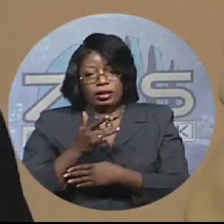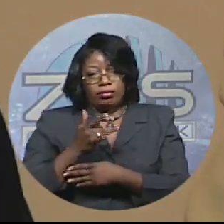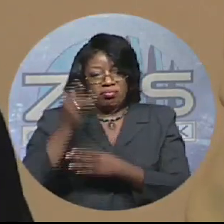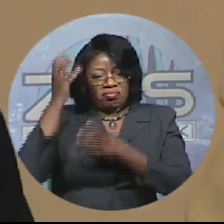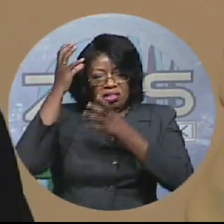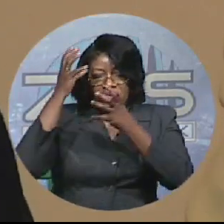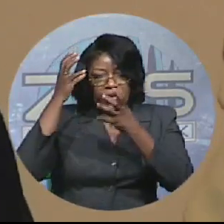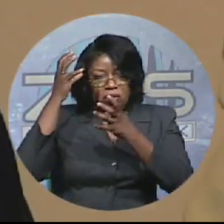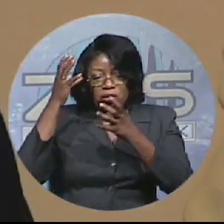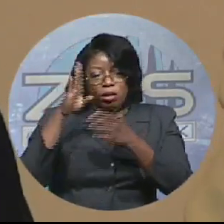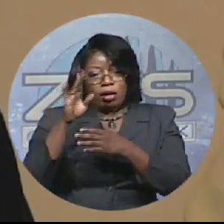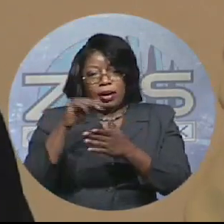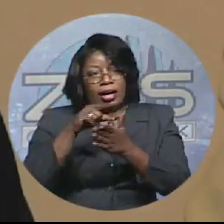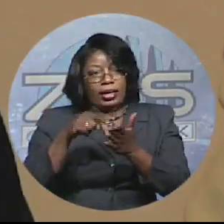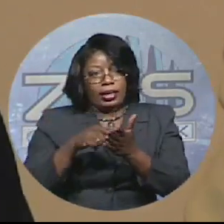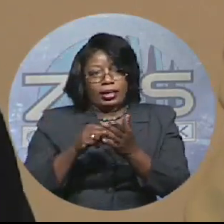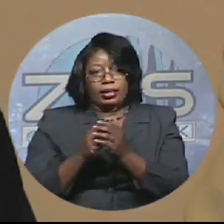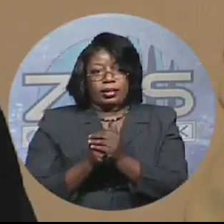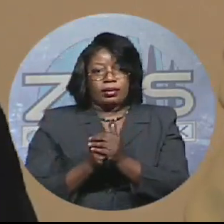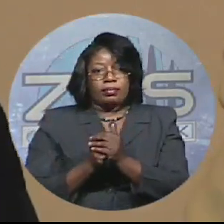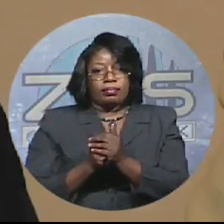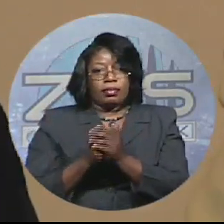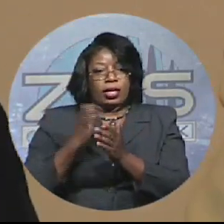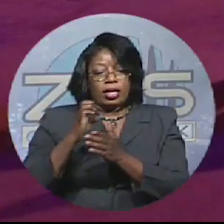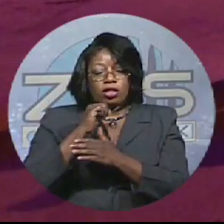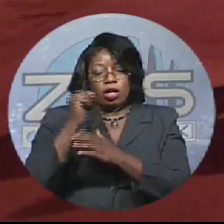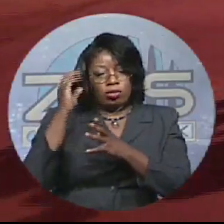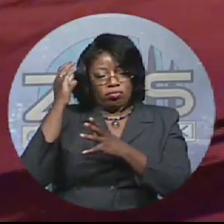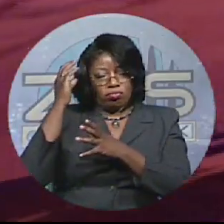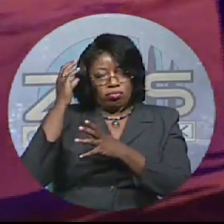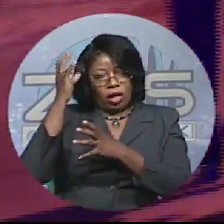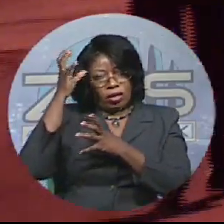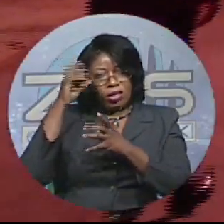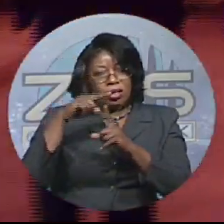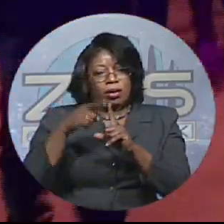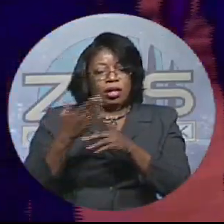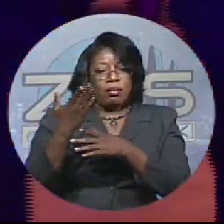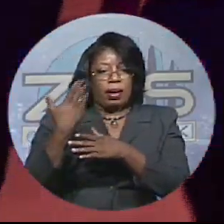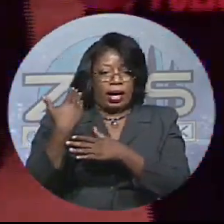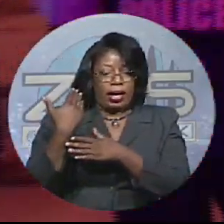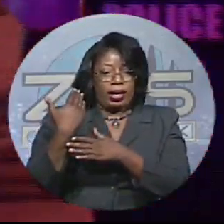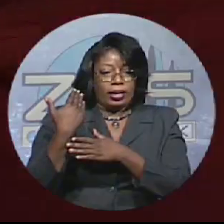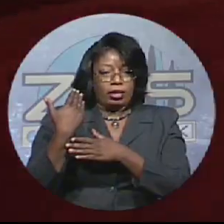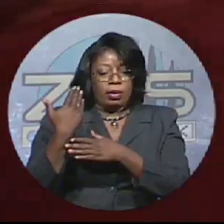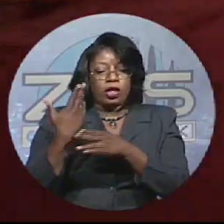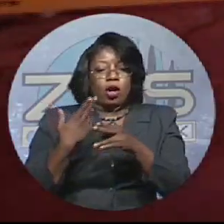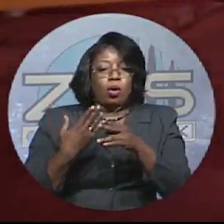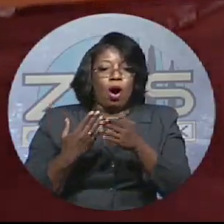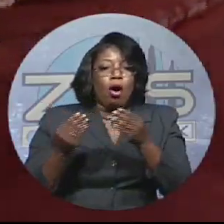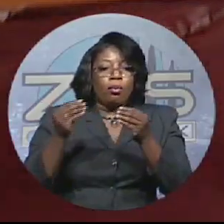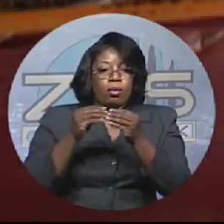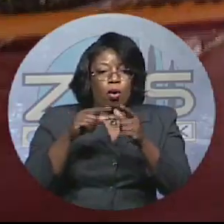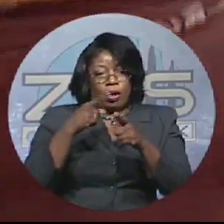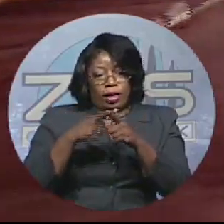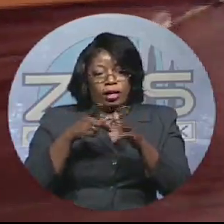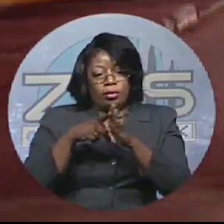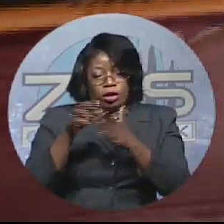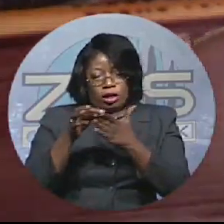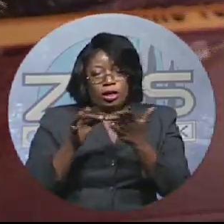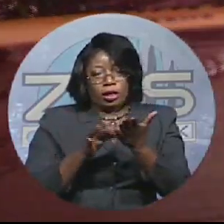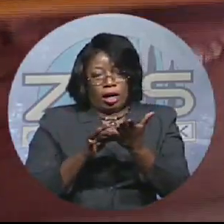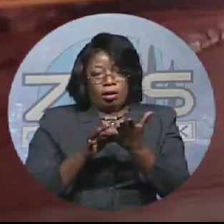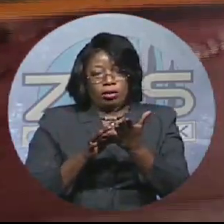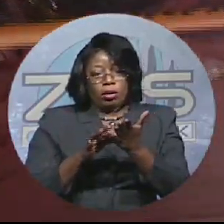confused by it all. Greenslade says he is not overly concerned that the country will exceed its past murder count, adding that jurisdictions across the globe